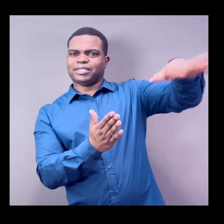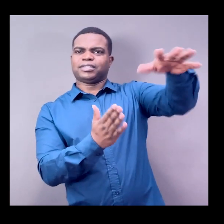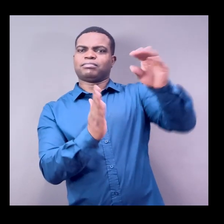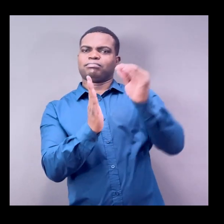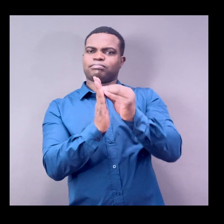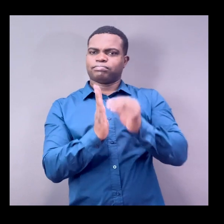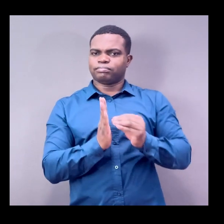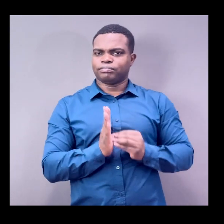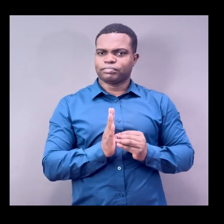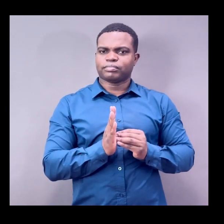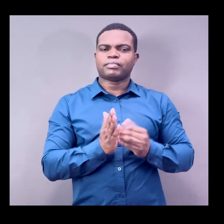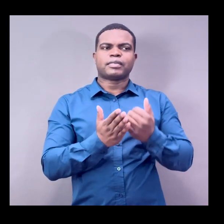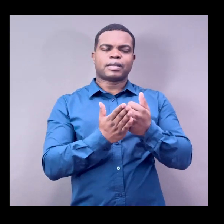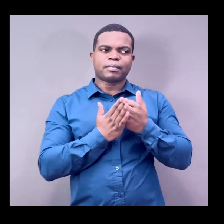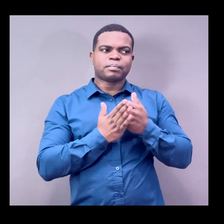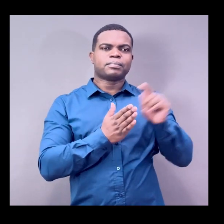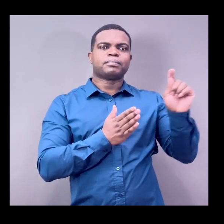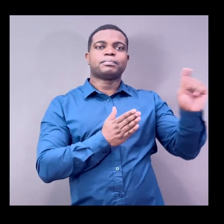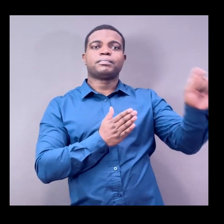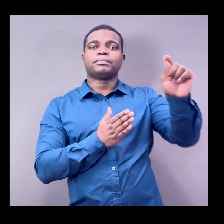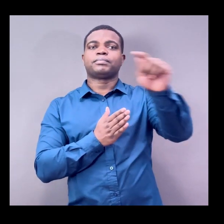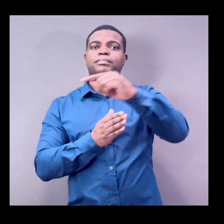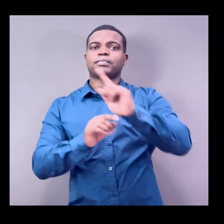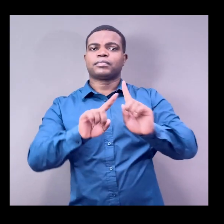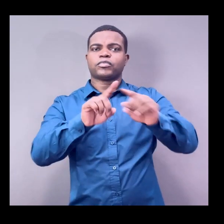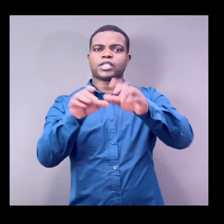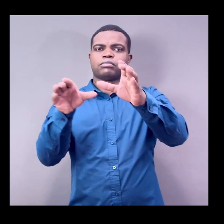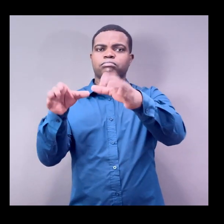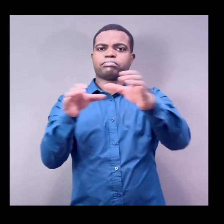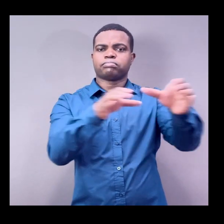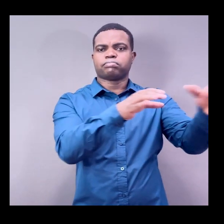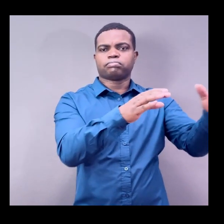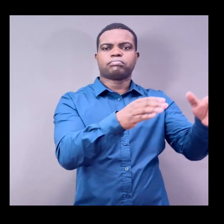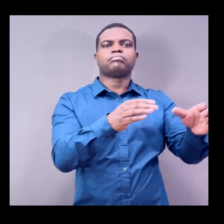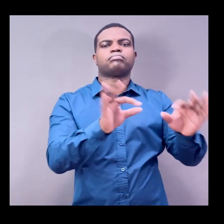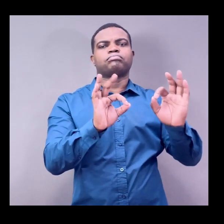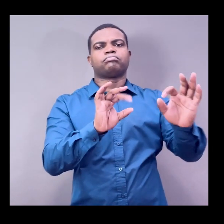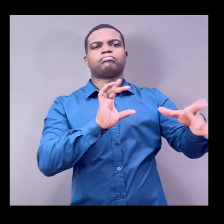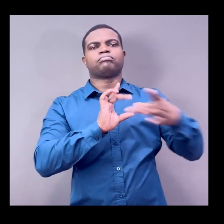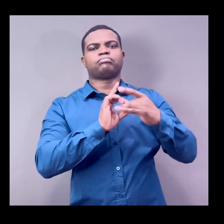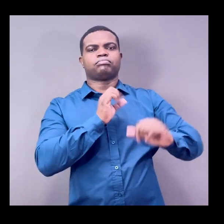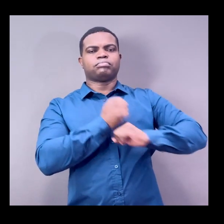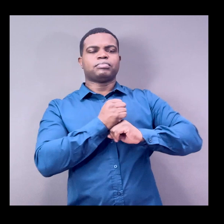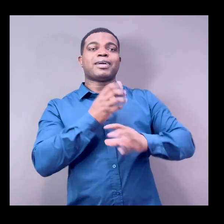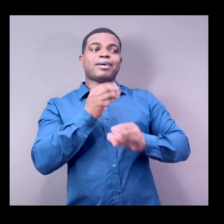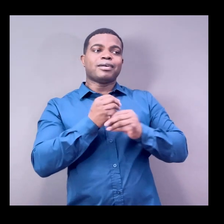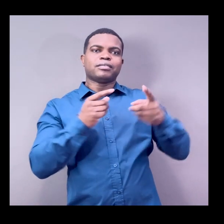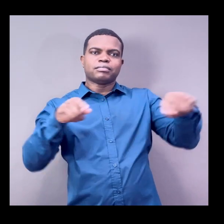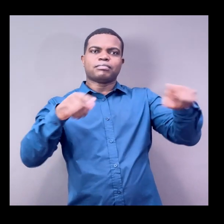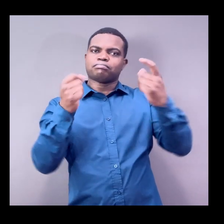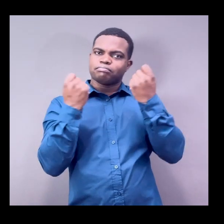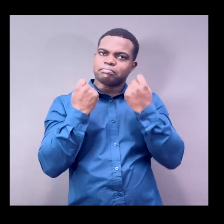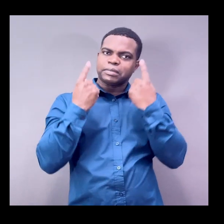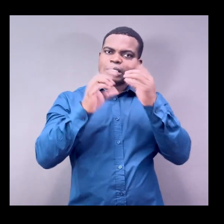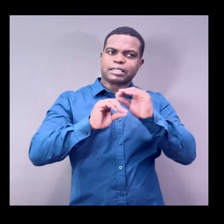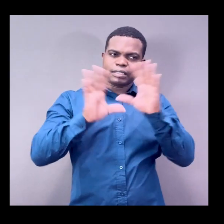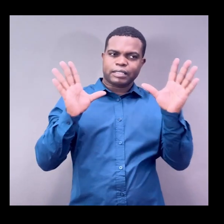comprehensive engagement plan also will help your stakeholders to fully understand what your